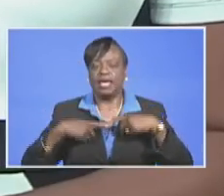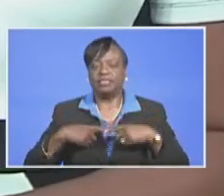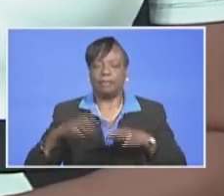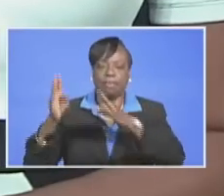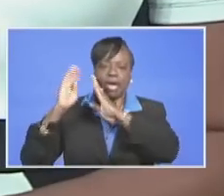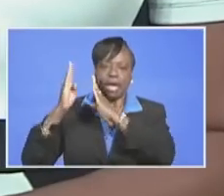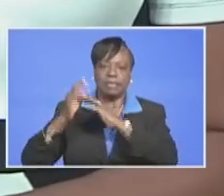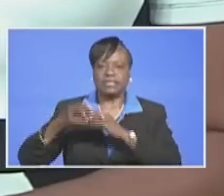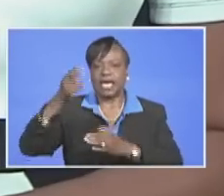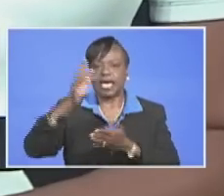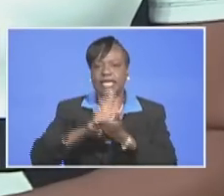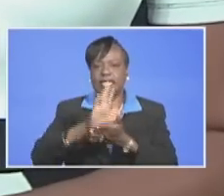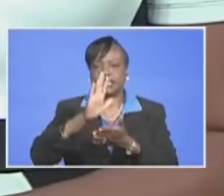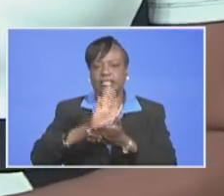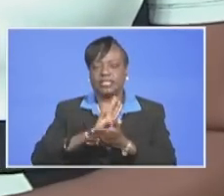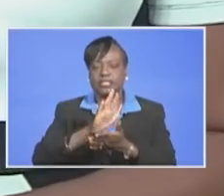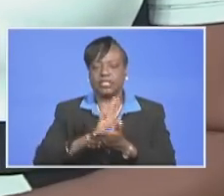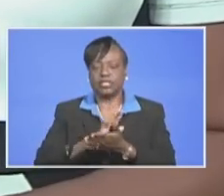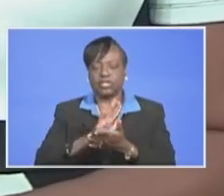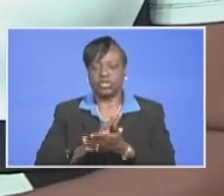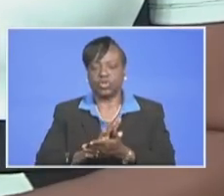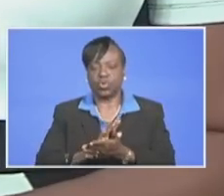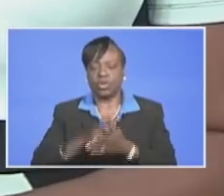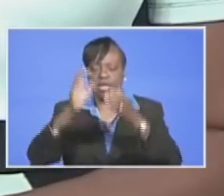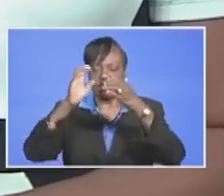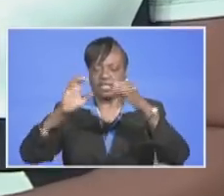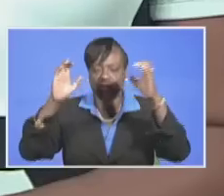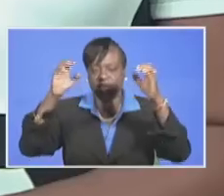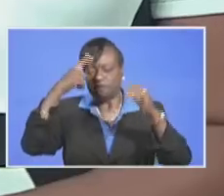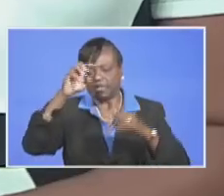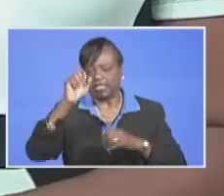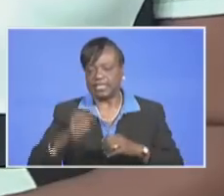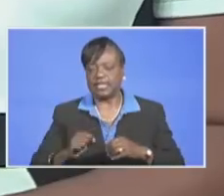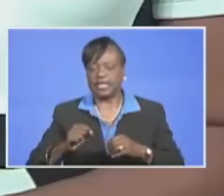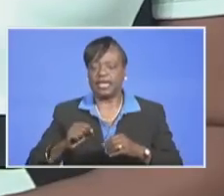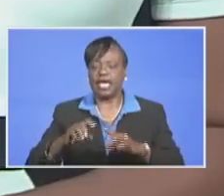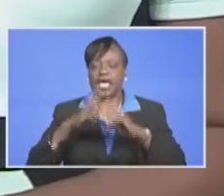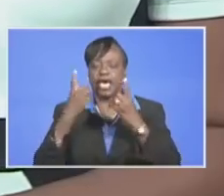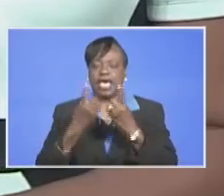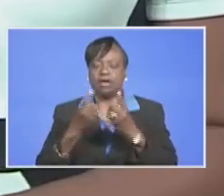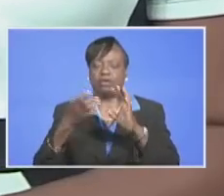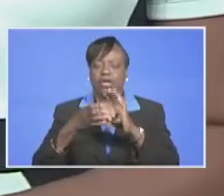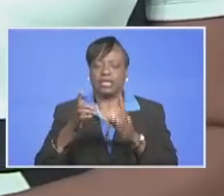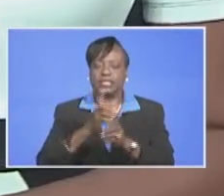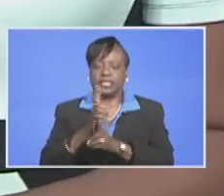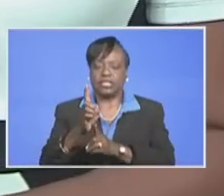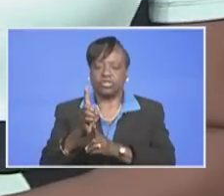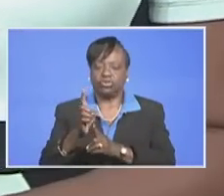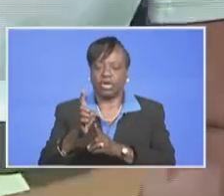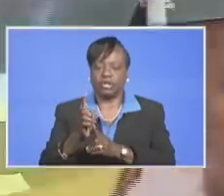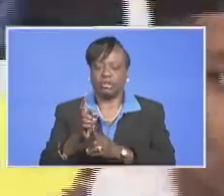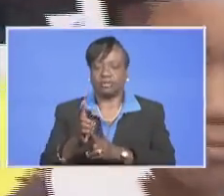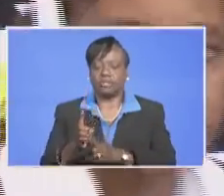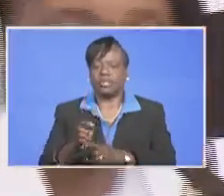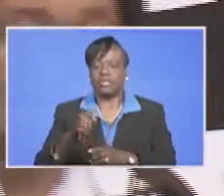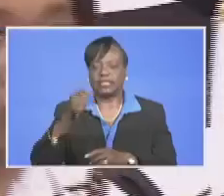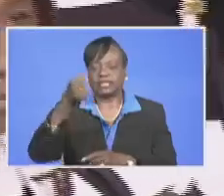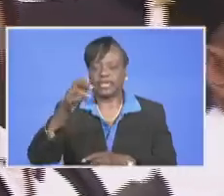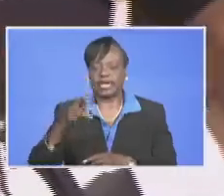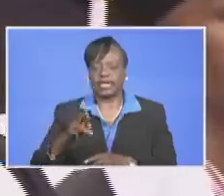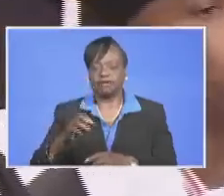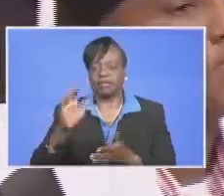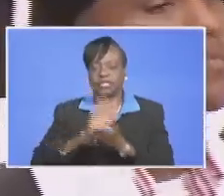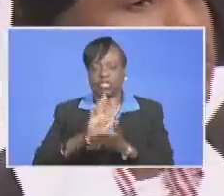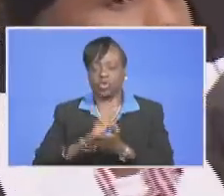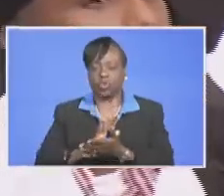Diploma Commencement Ceremony for the Southern District of New Providence Secondary Schools. Crystal Darling was there. The graduation